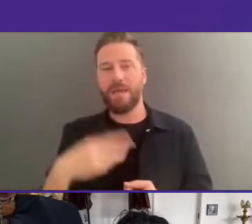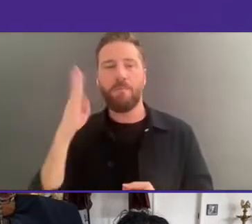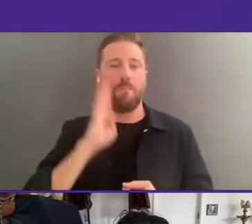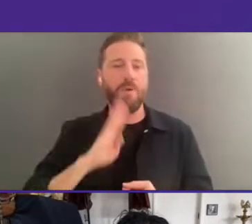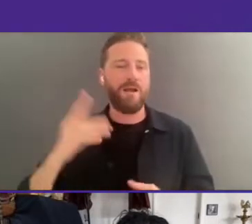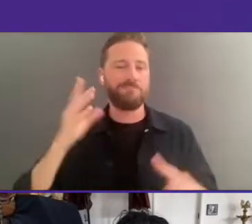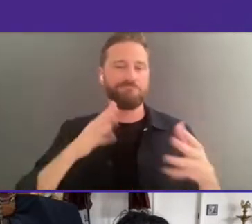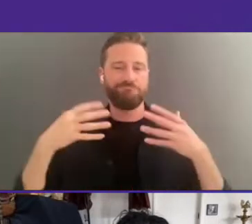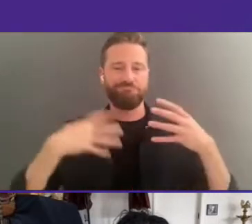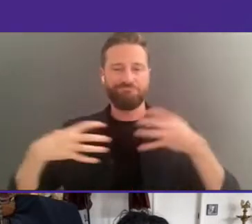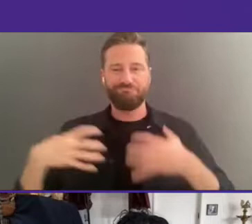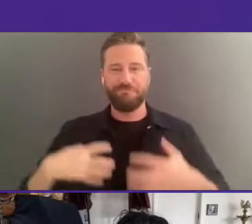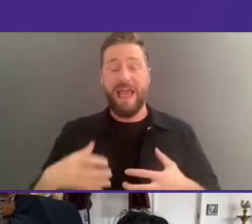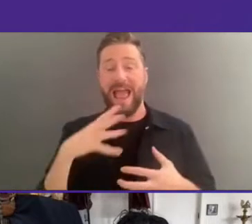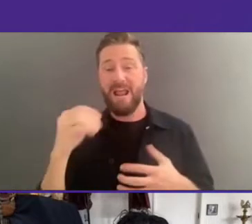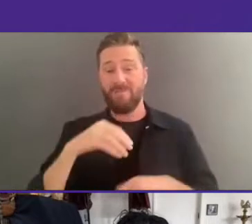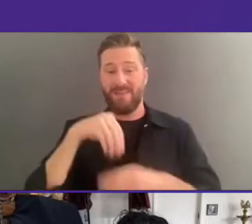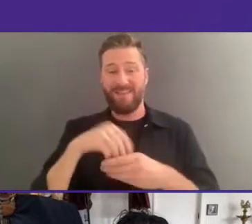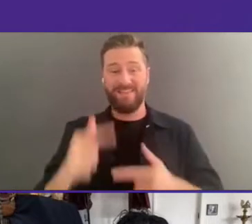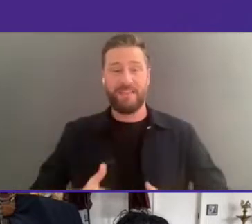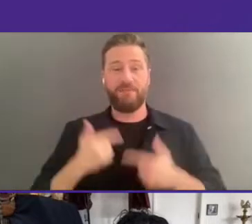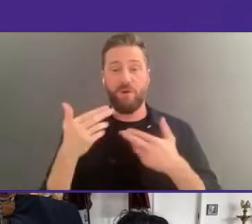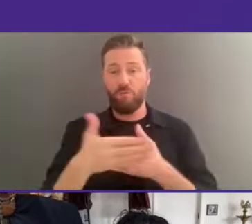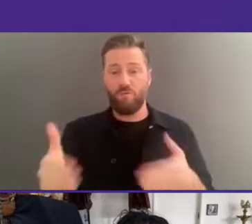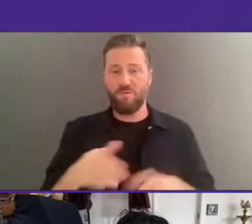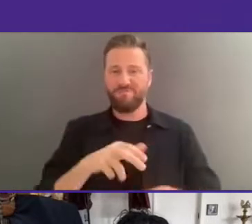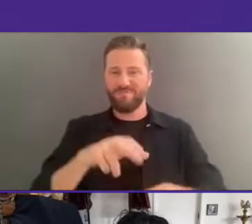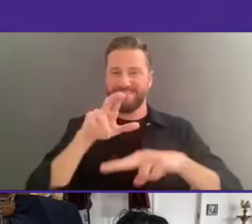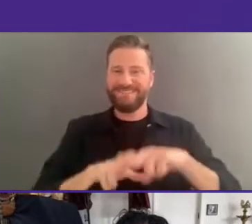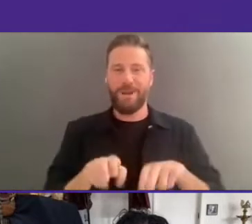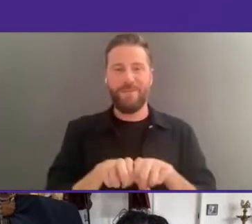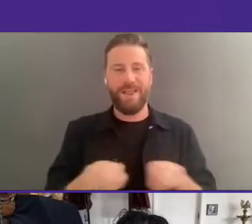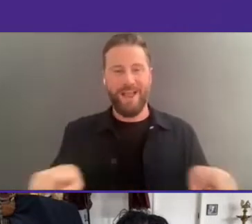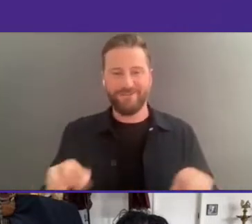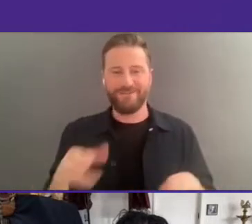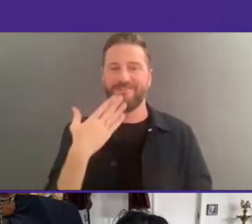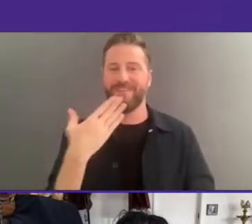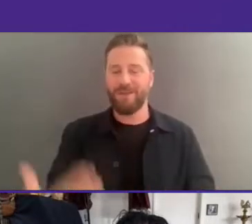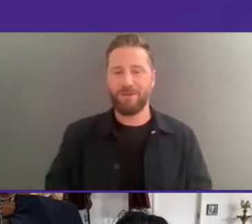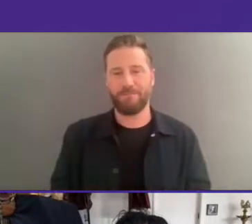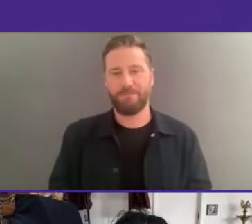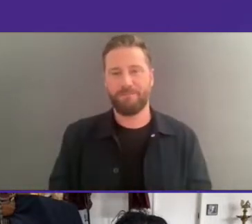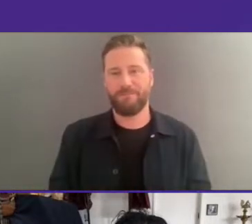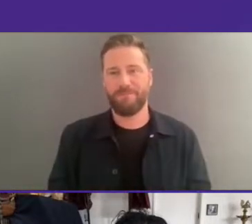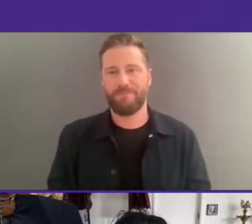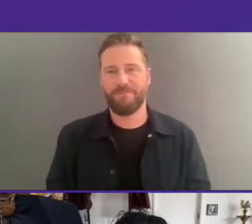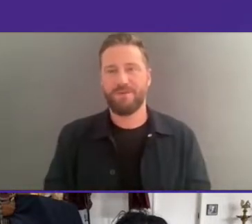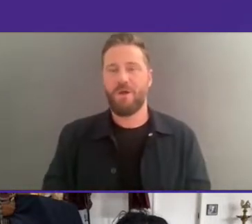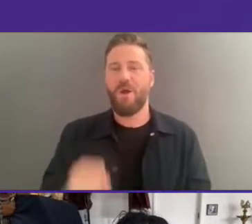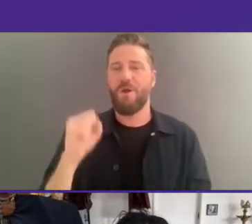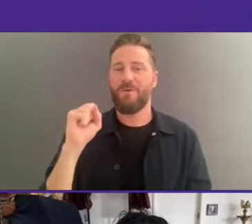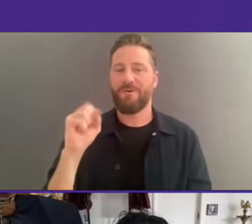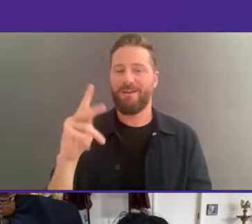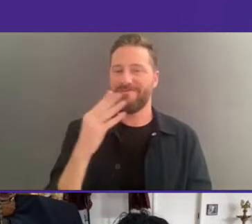in my living room, sitting on my couch. Thank you. All right, thank you,